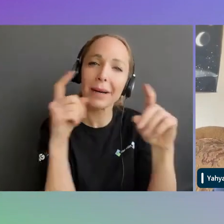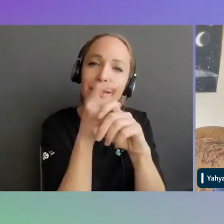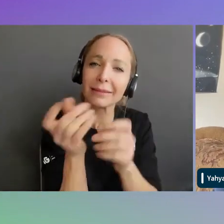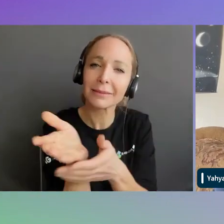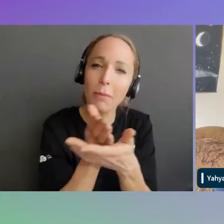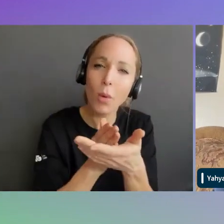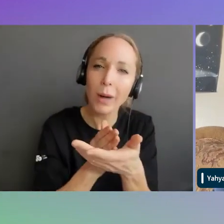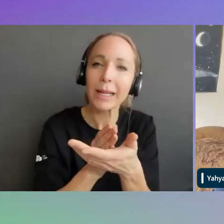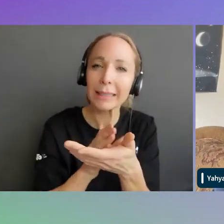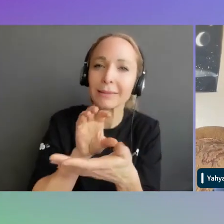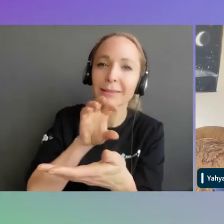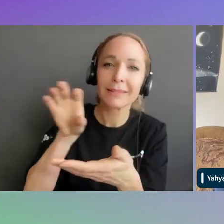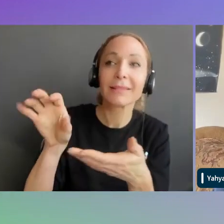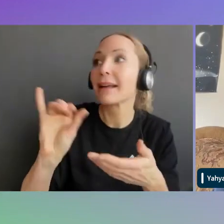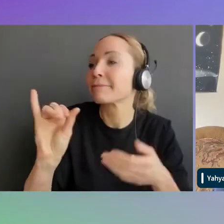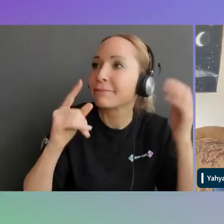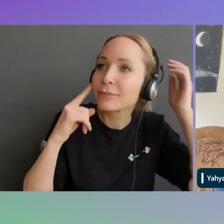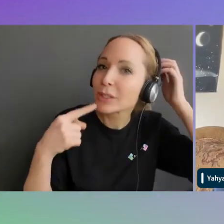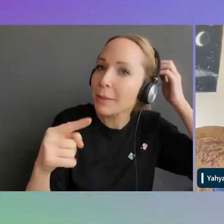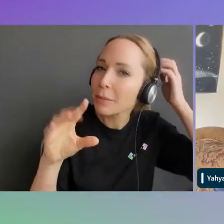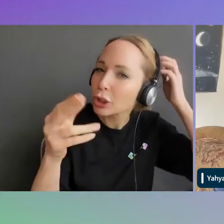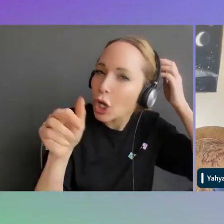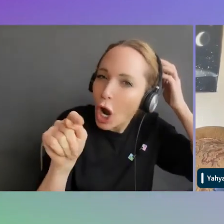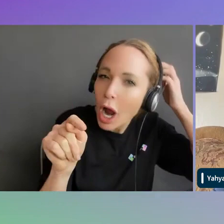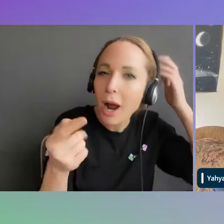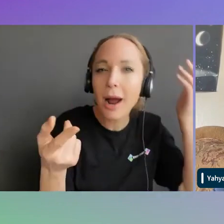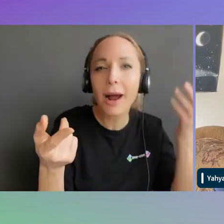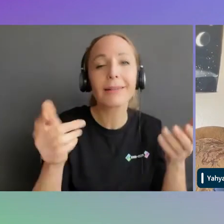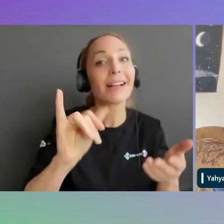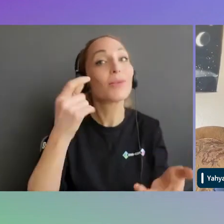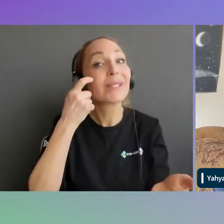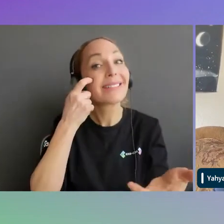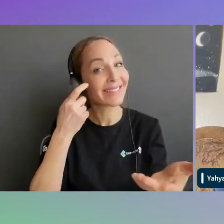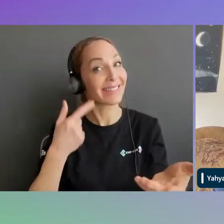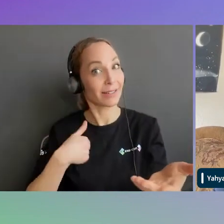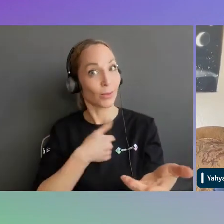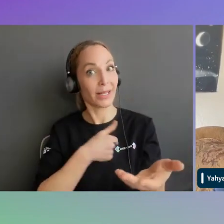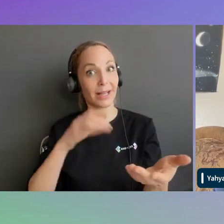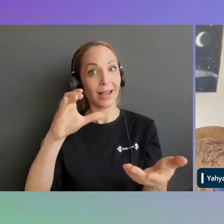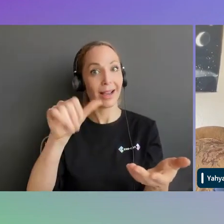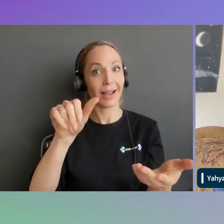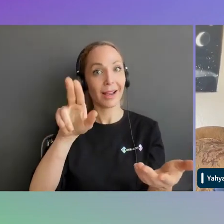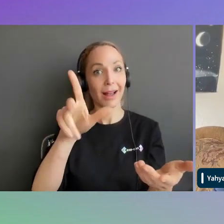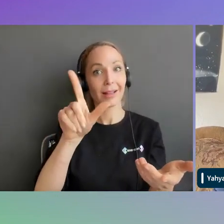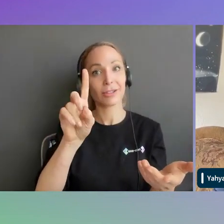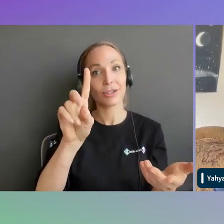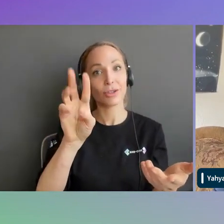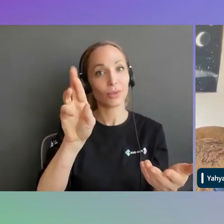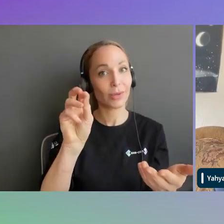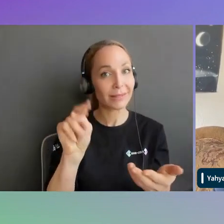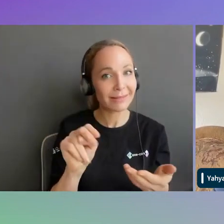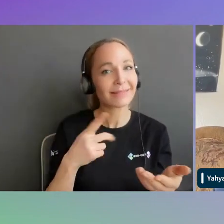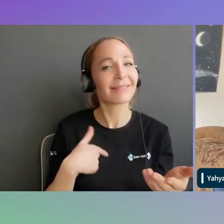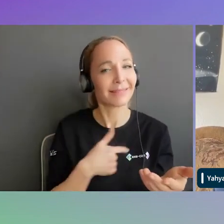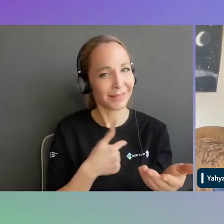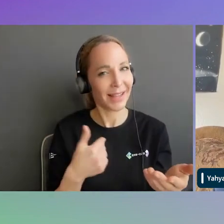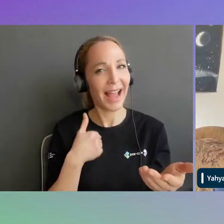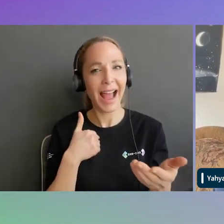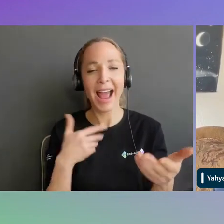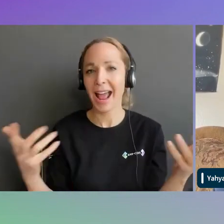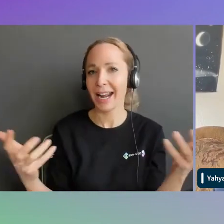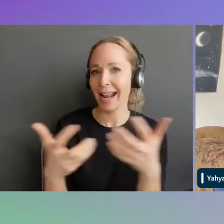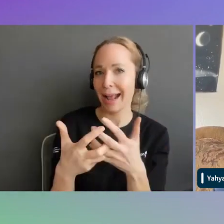components, such as like charts. We recently with Cauldron had the